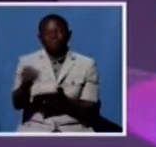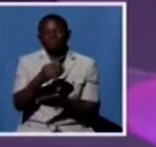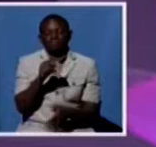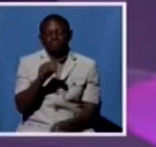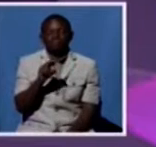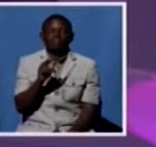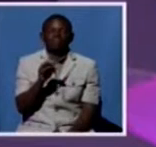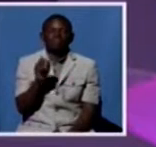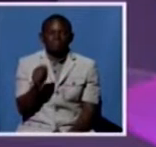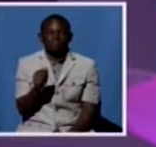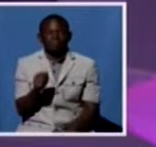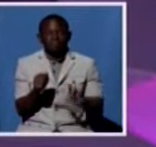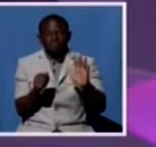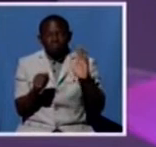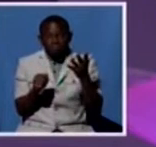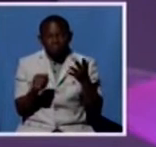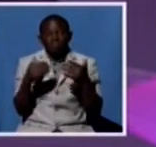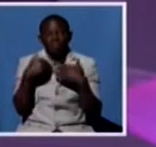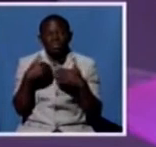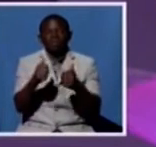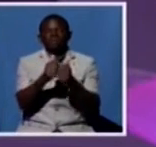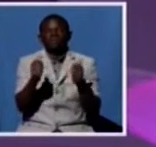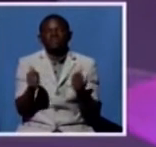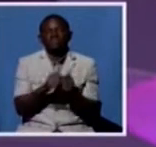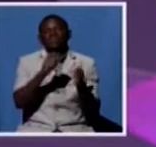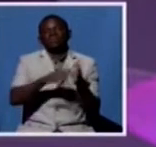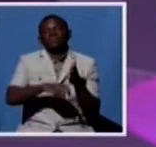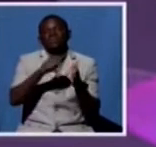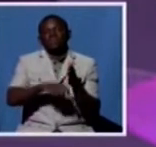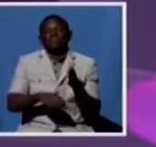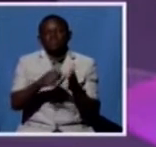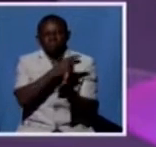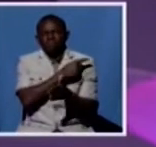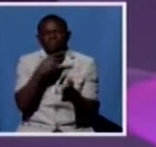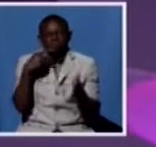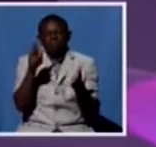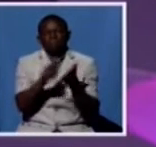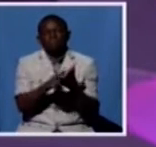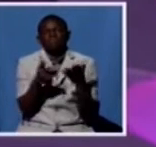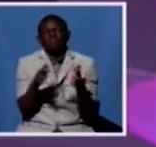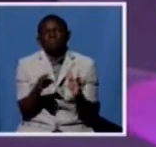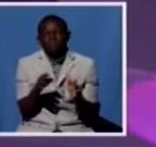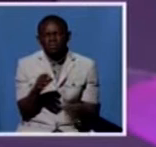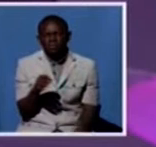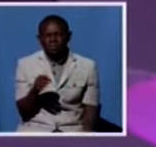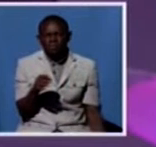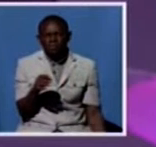There's also the general taxes. This is appropriated by Parliament, and there's a portion that comes